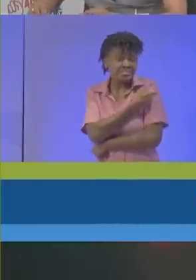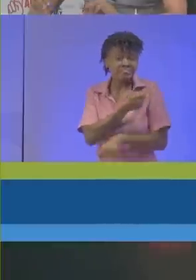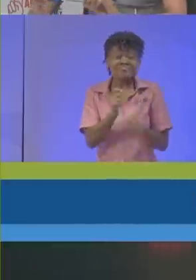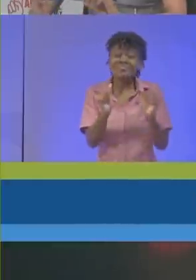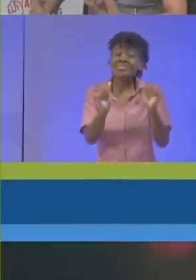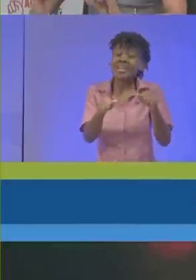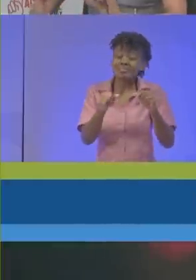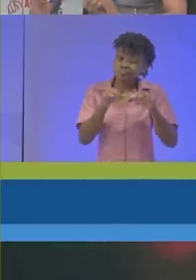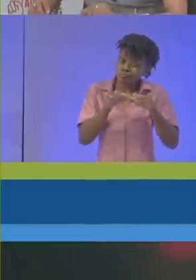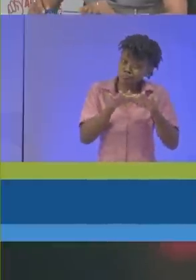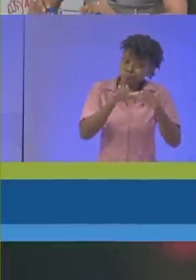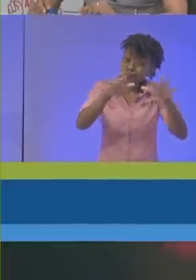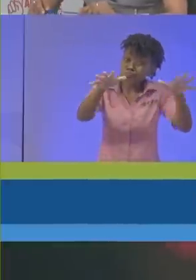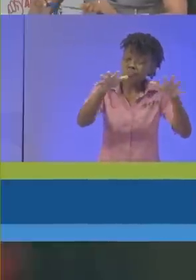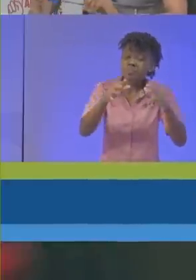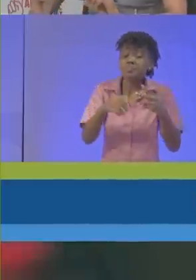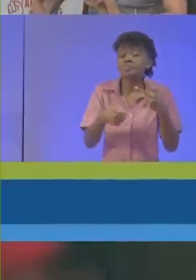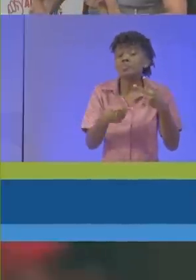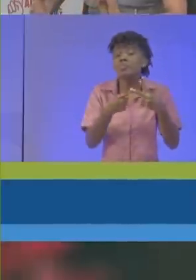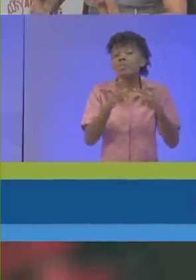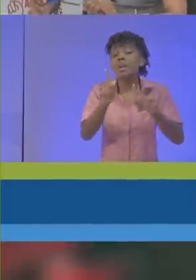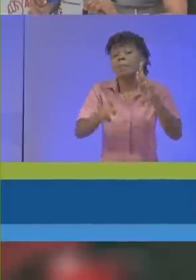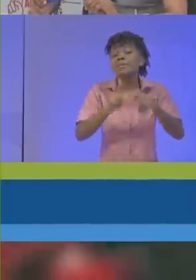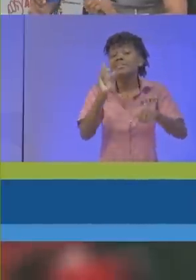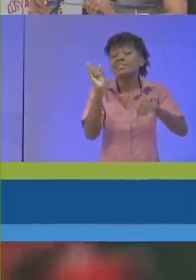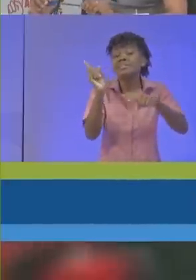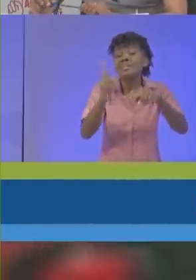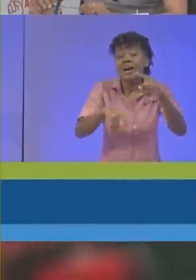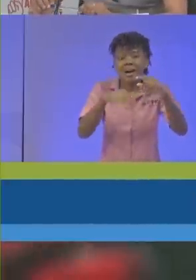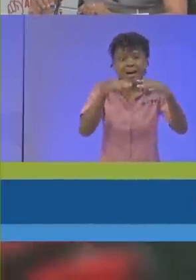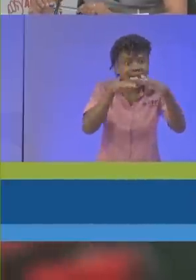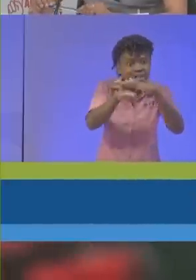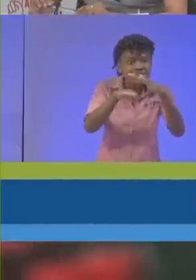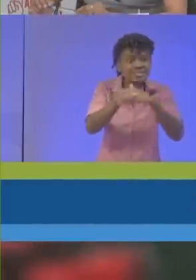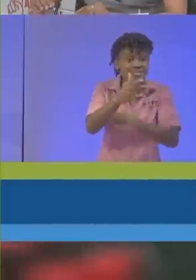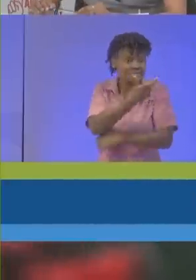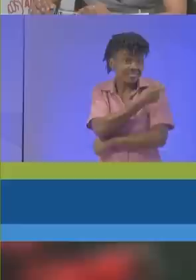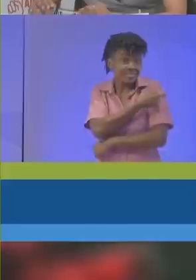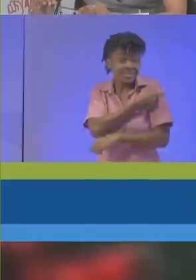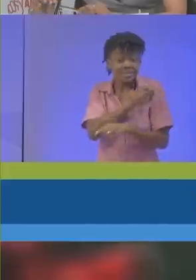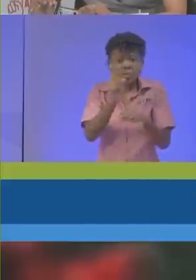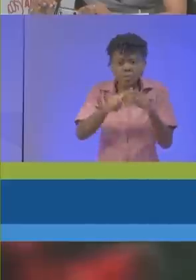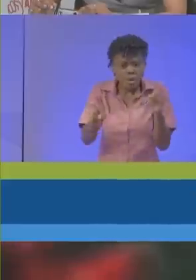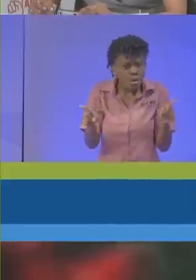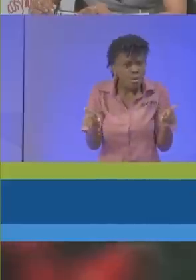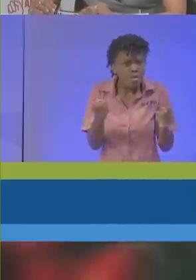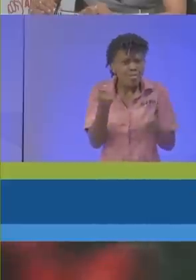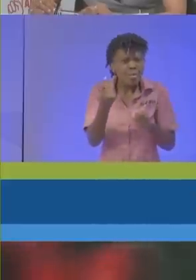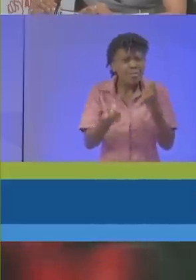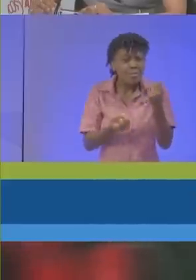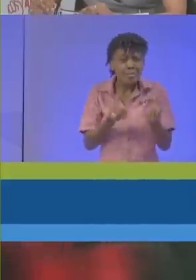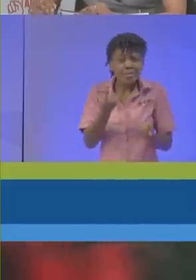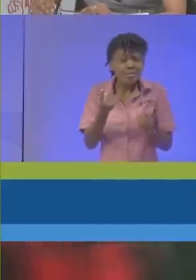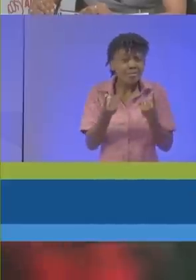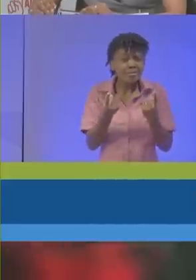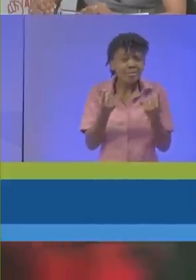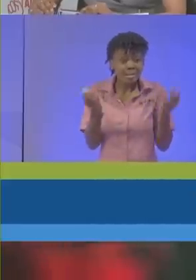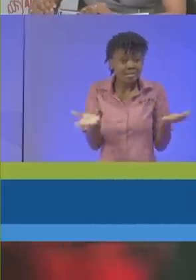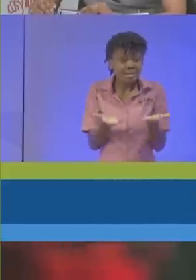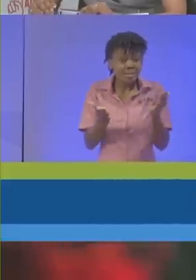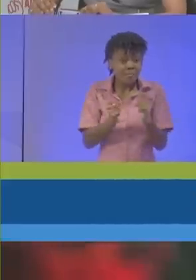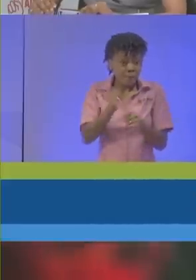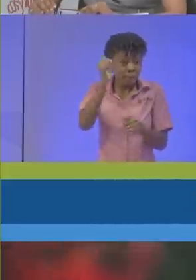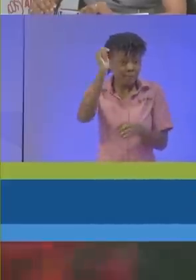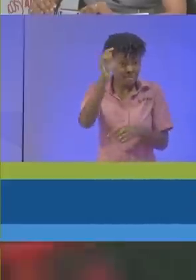vaccines. The vaccines are available at all 109 health facilities in Trinidad